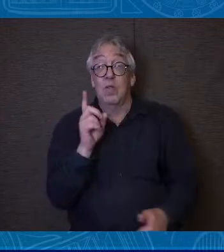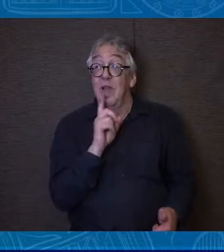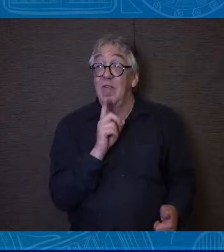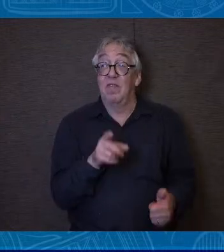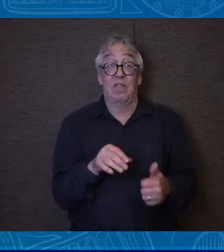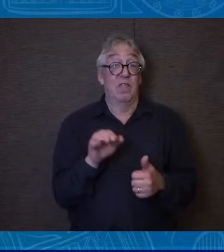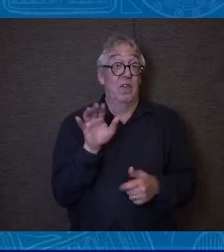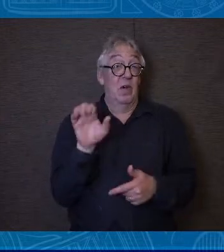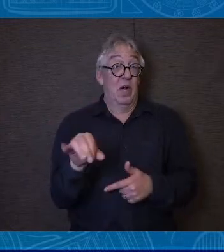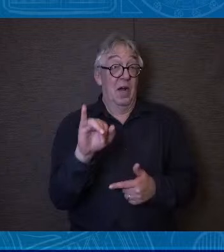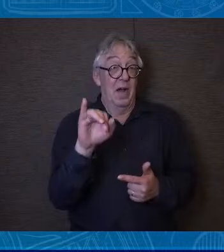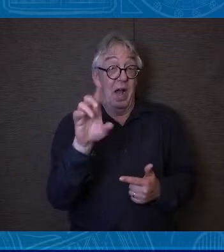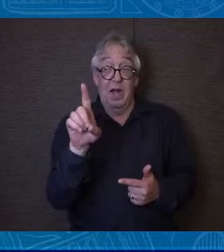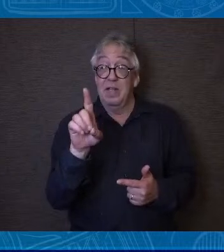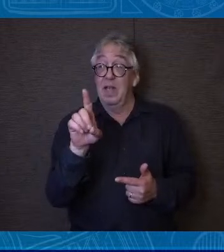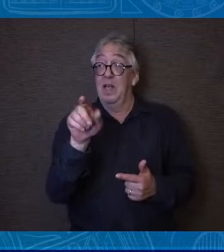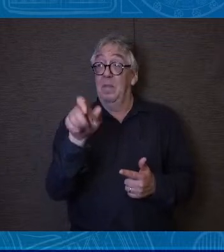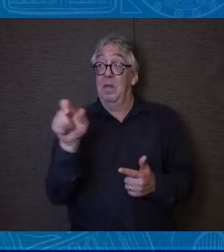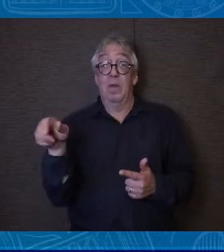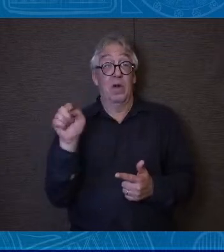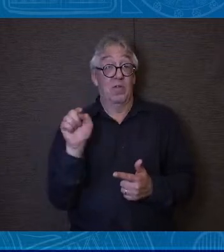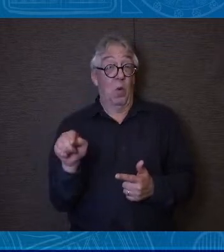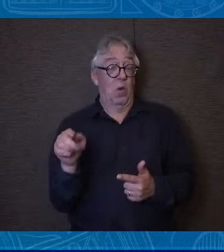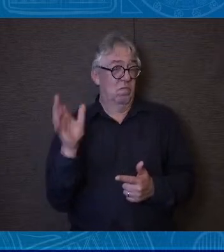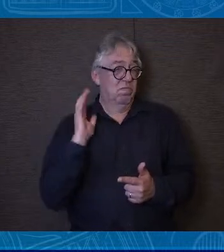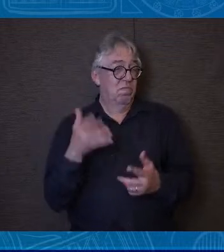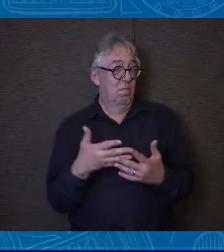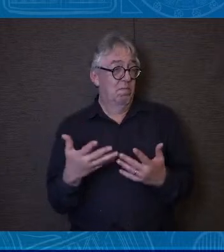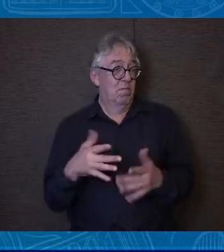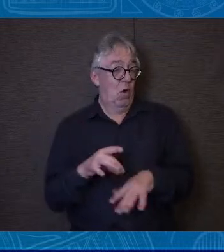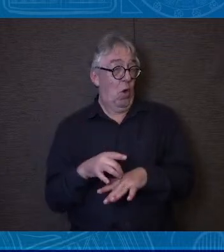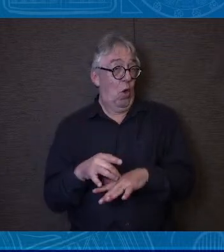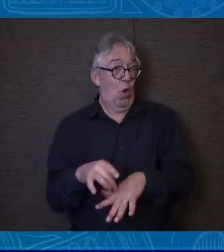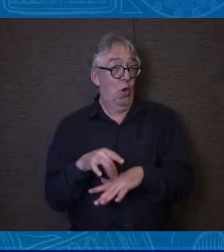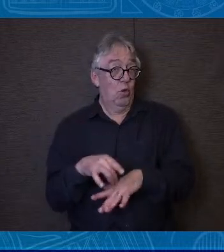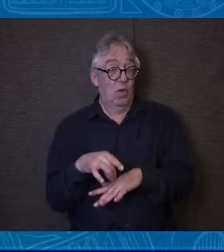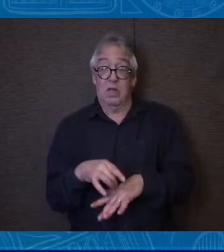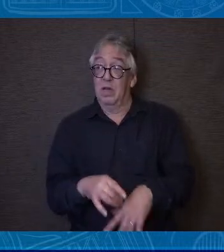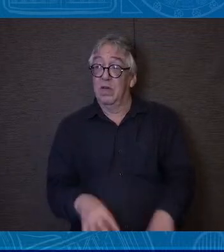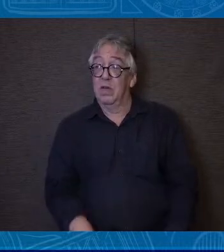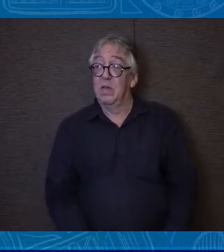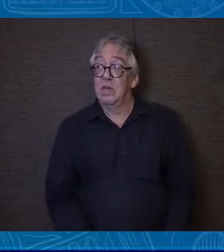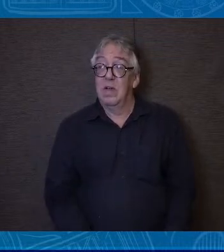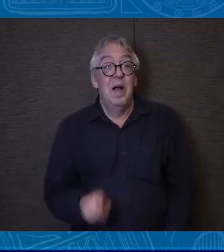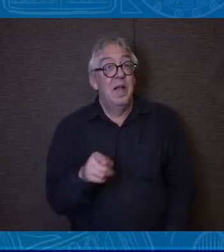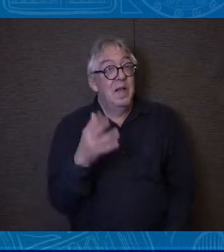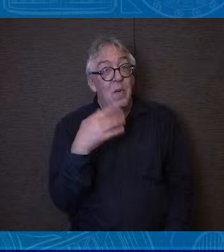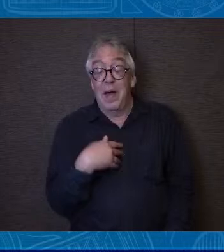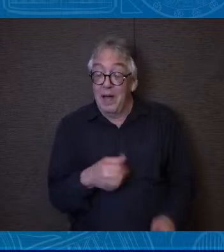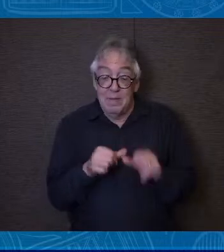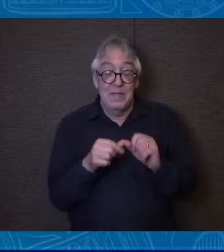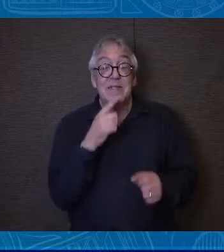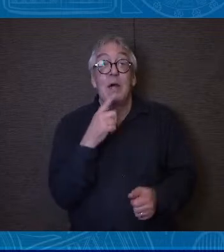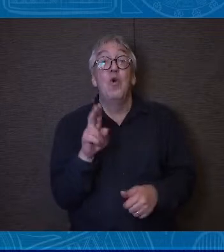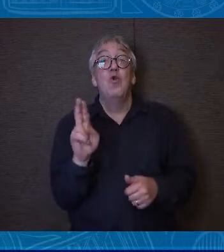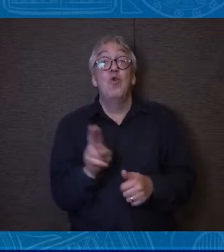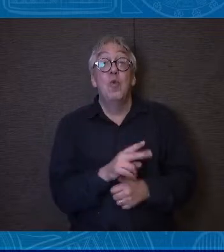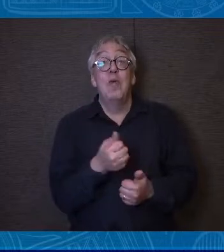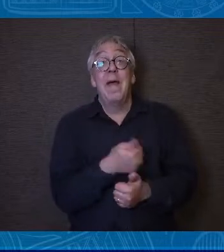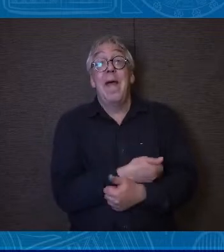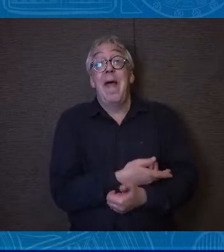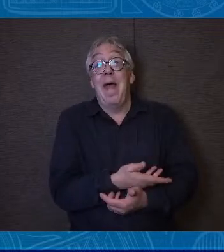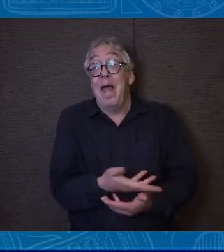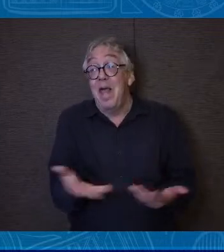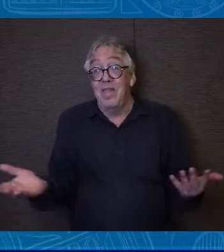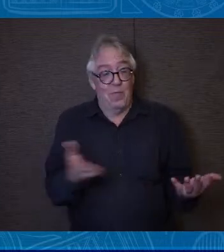identification, and the rest in the Baguio earthquake. And there's a lot. That's the reason why I keep saying, use every single means to